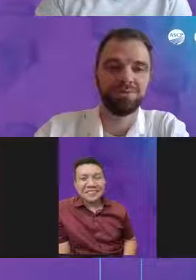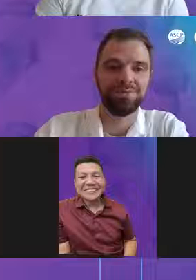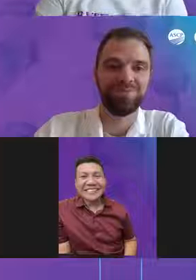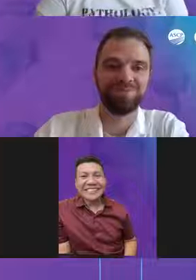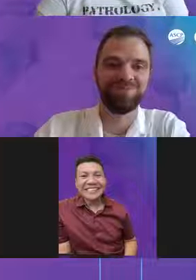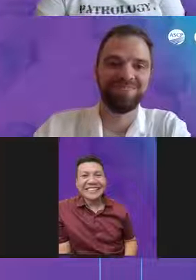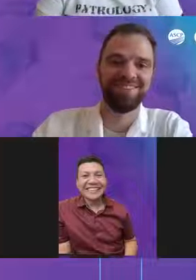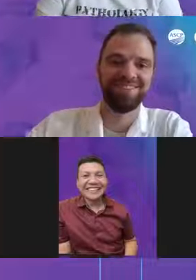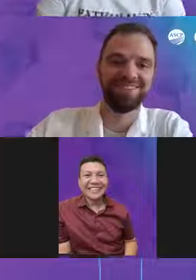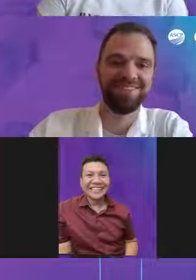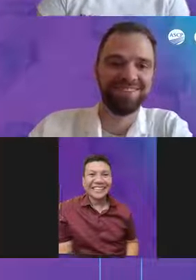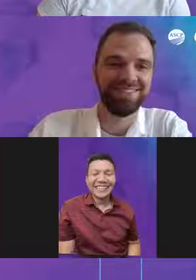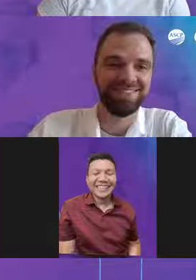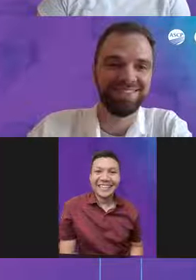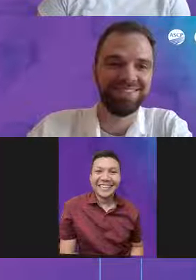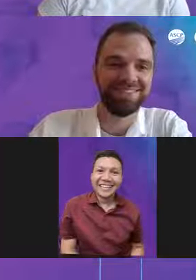neutrophil.